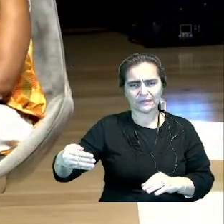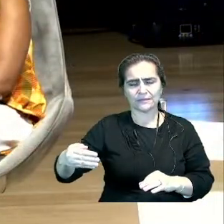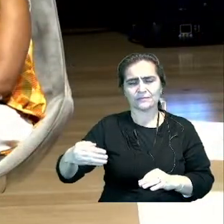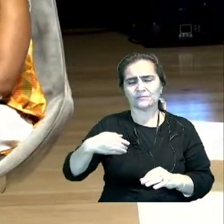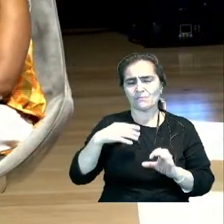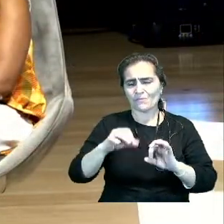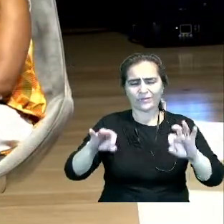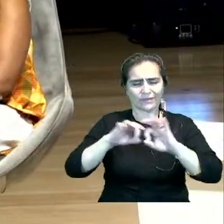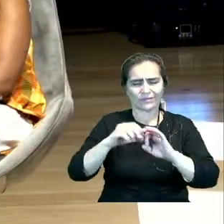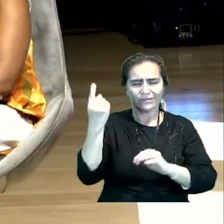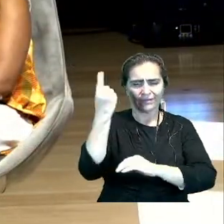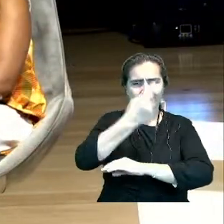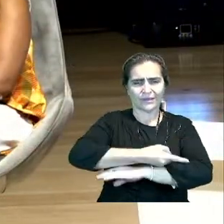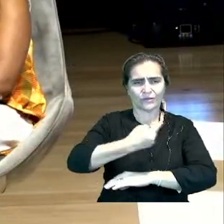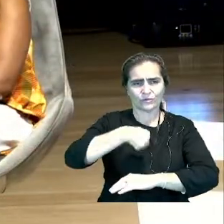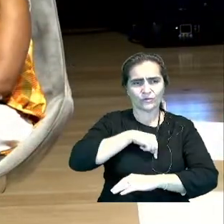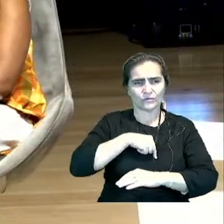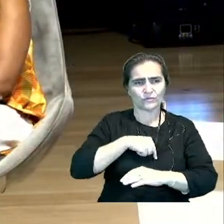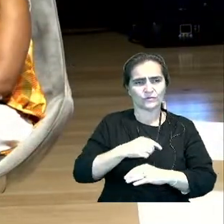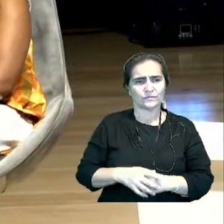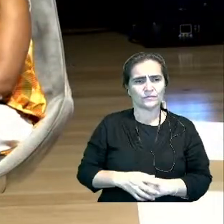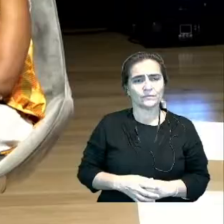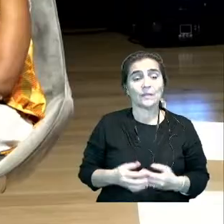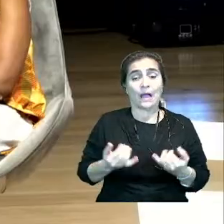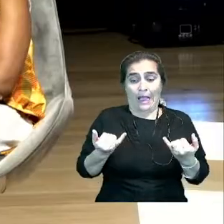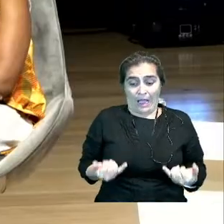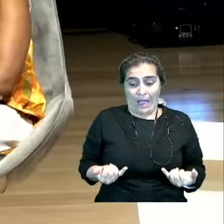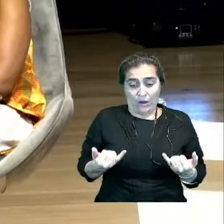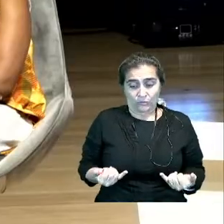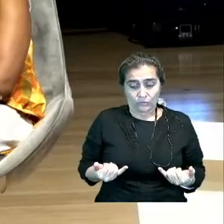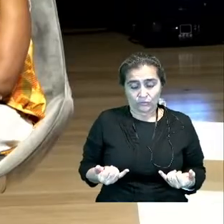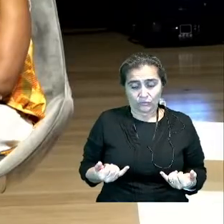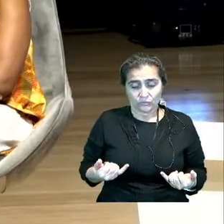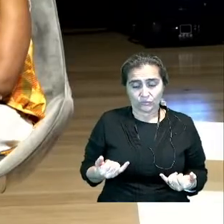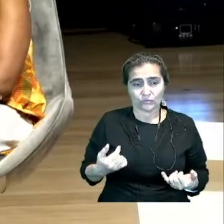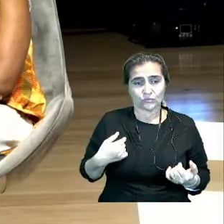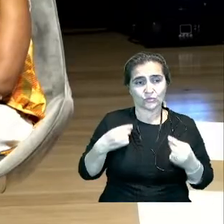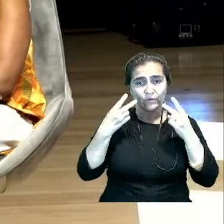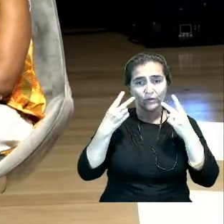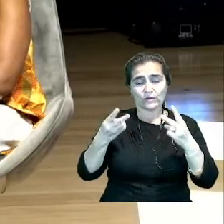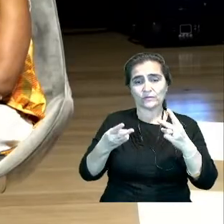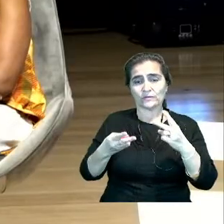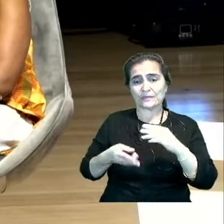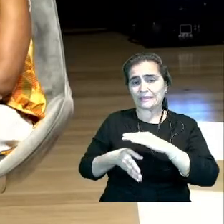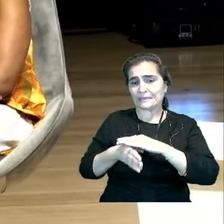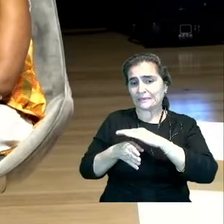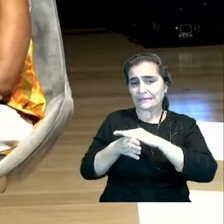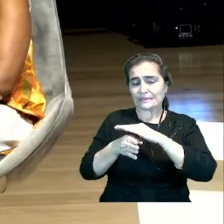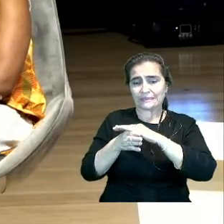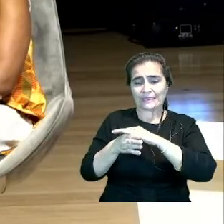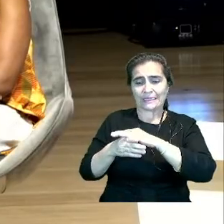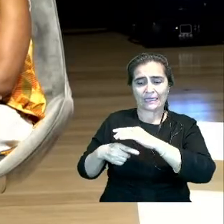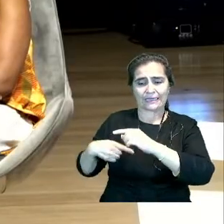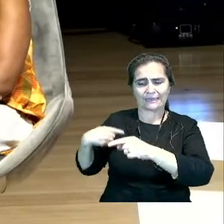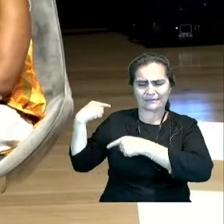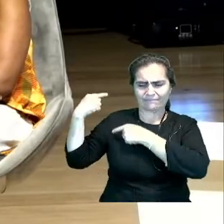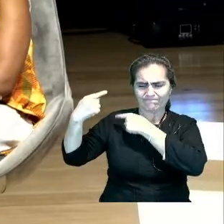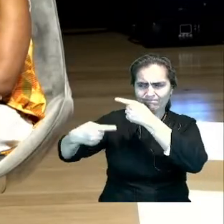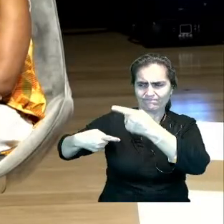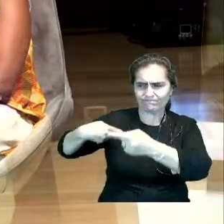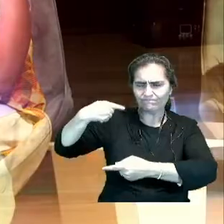I see it really as a continuation of a tradition of resistance, an